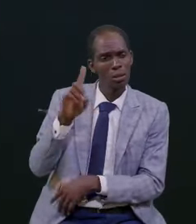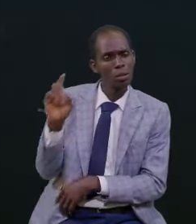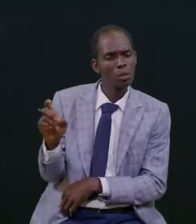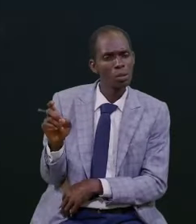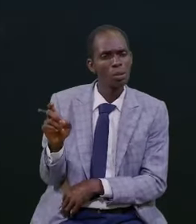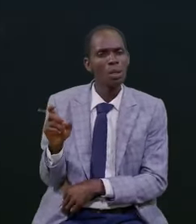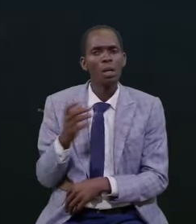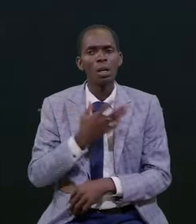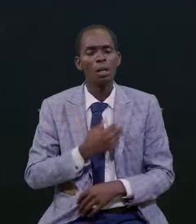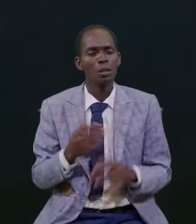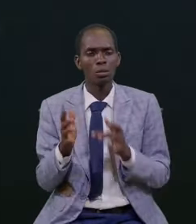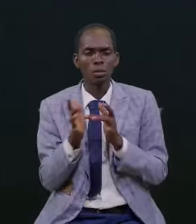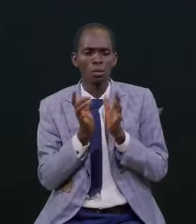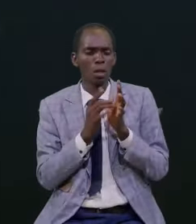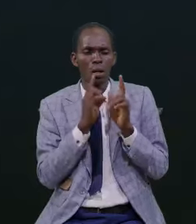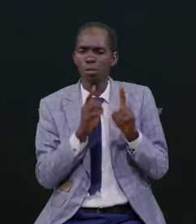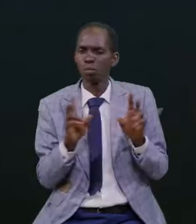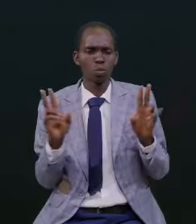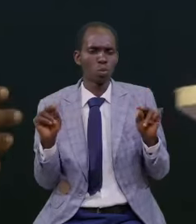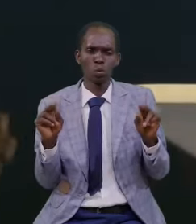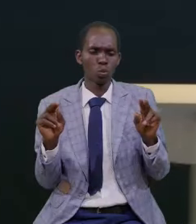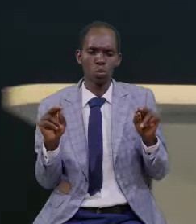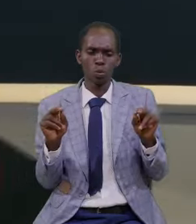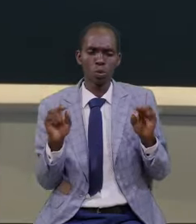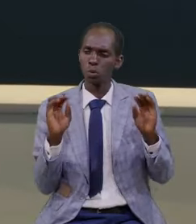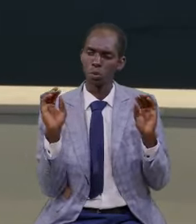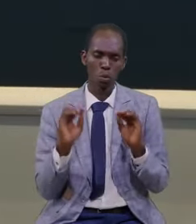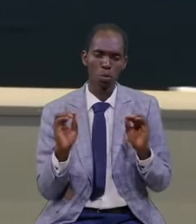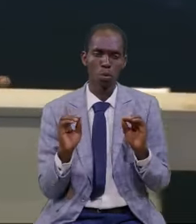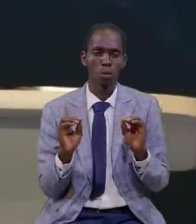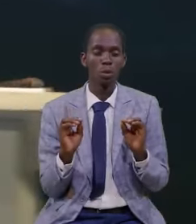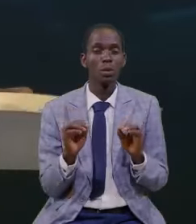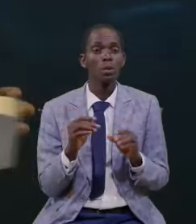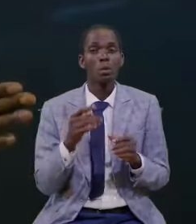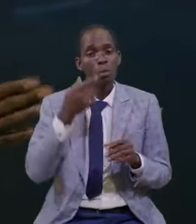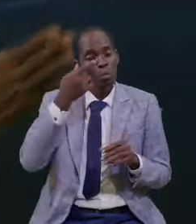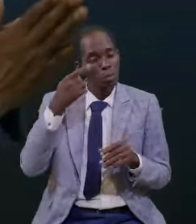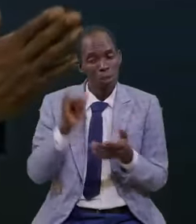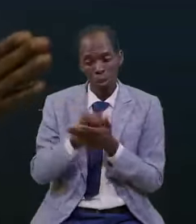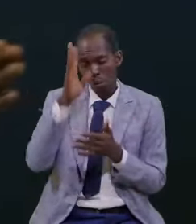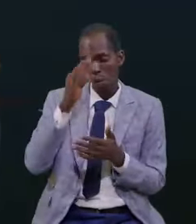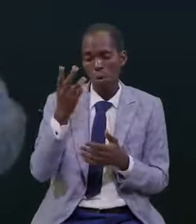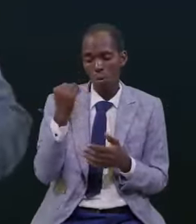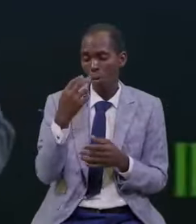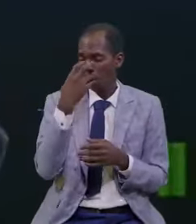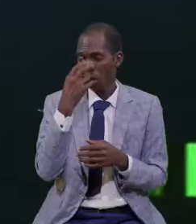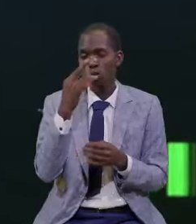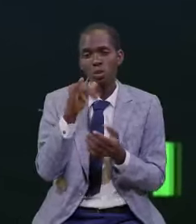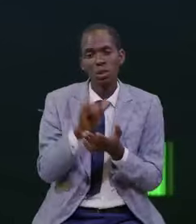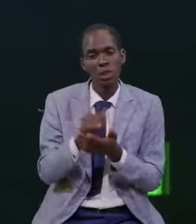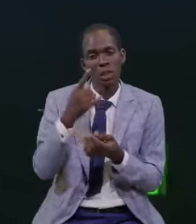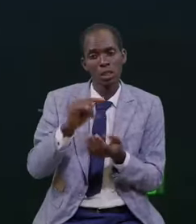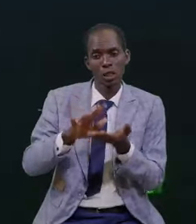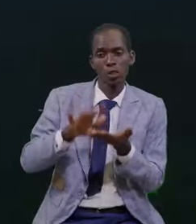Jesus said, none of that, but that the glory of God may be